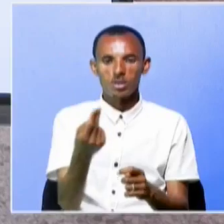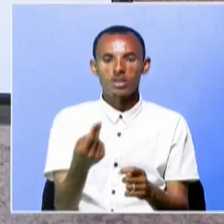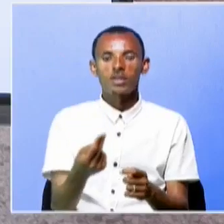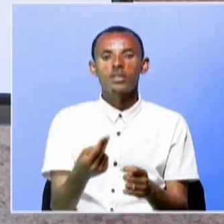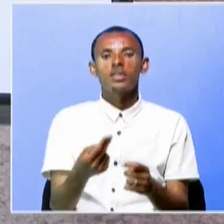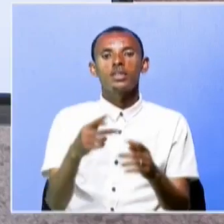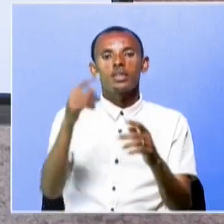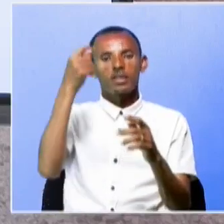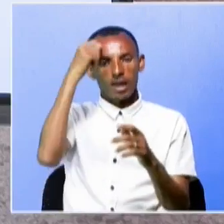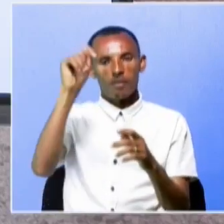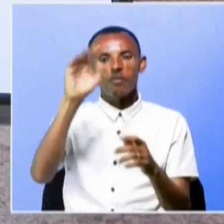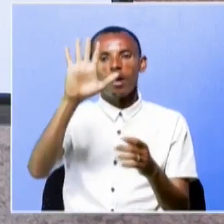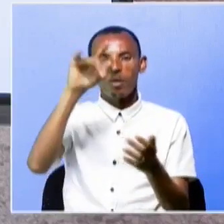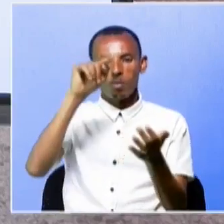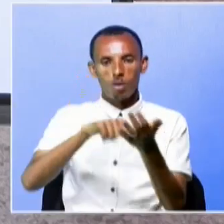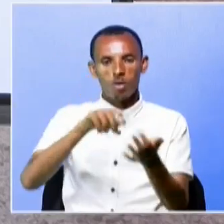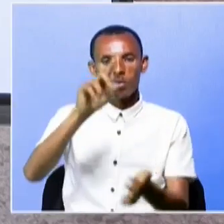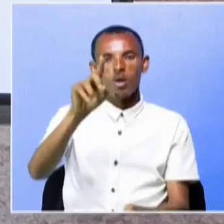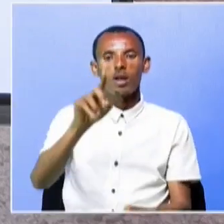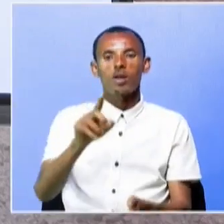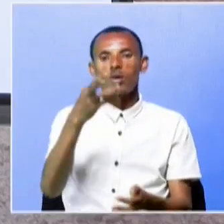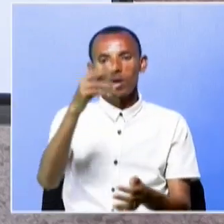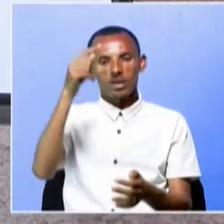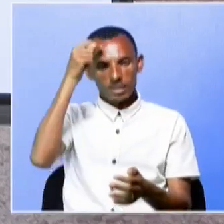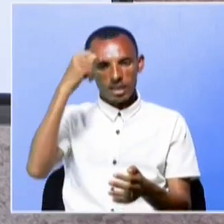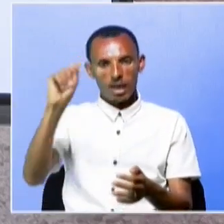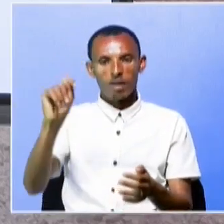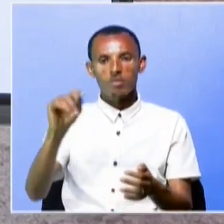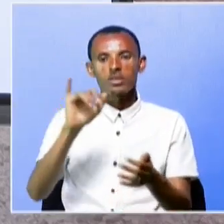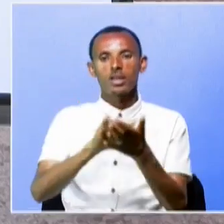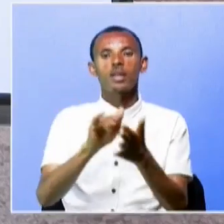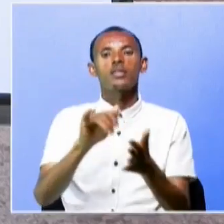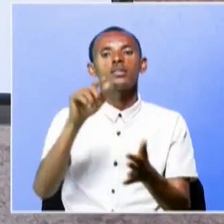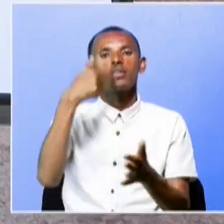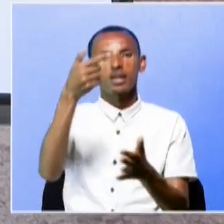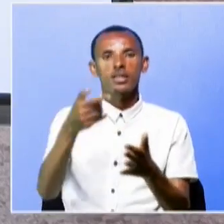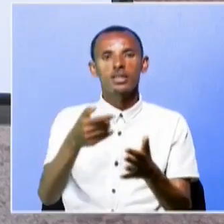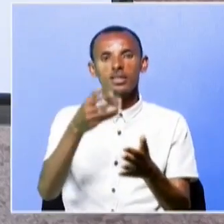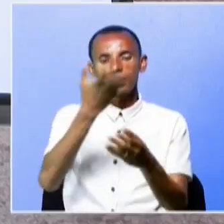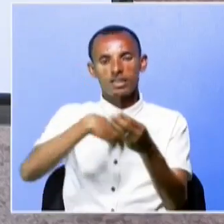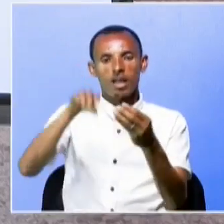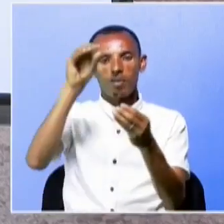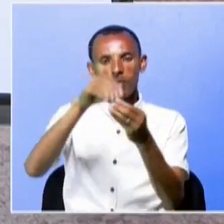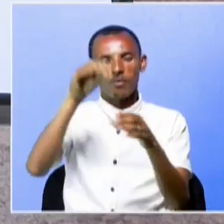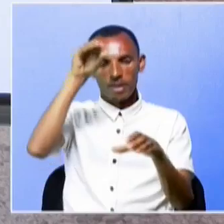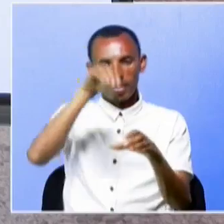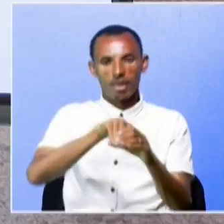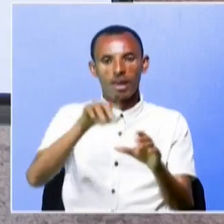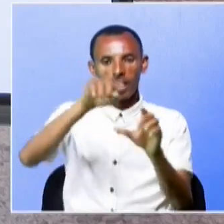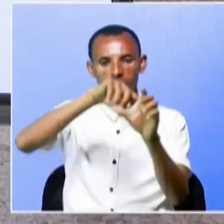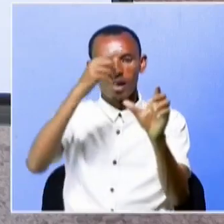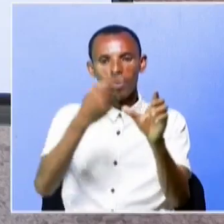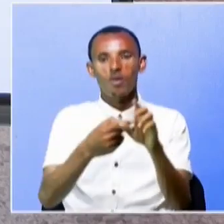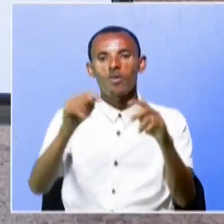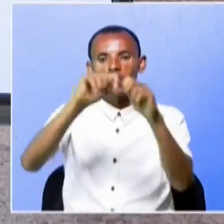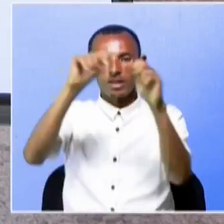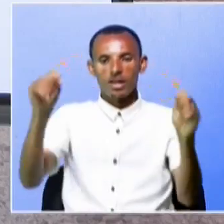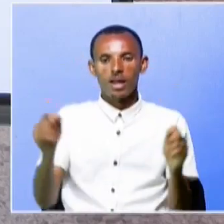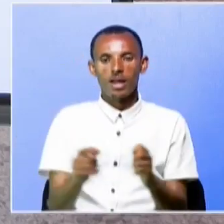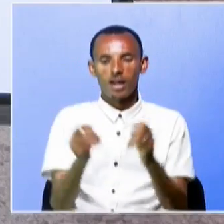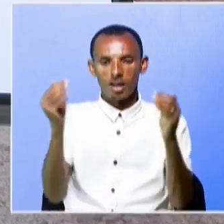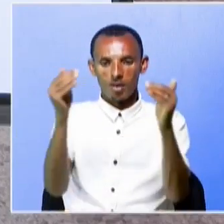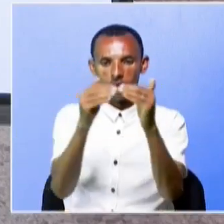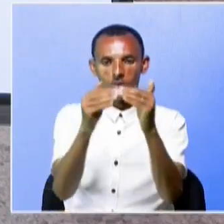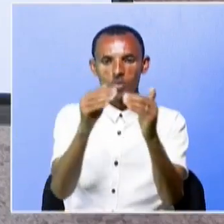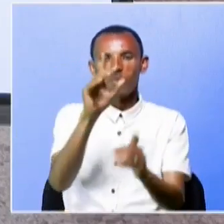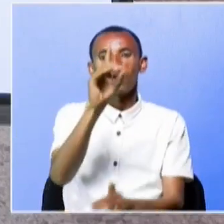the theorem 5.1, or the theorem that says the sum of the interior angles of a triangle